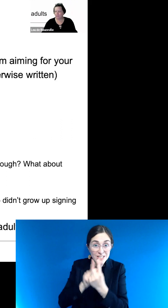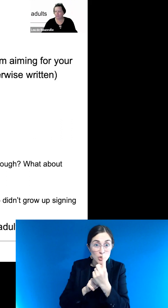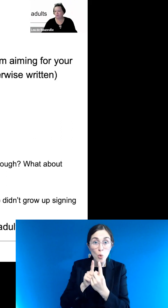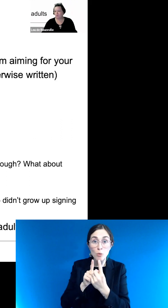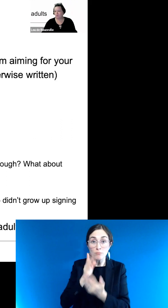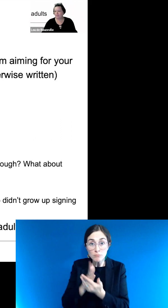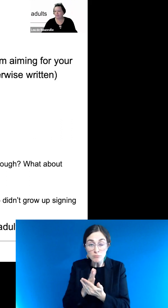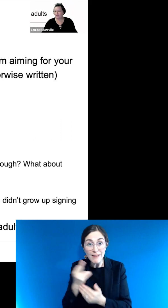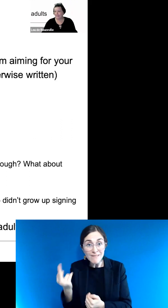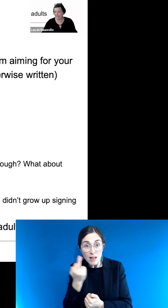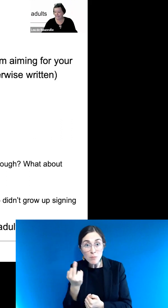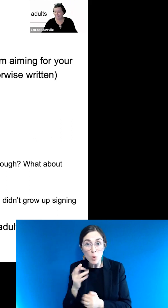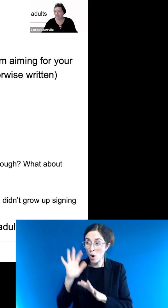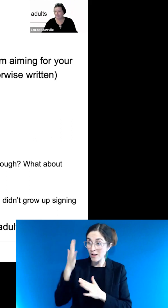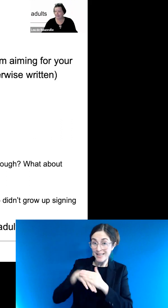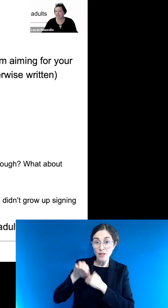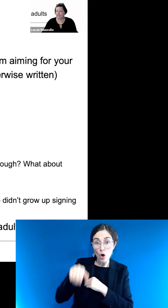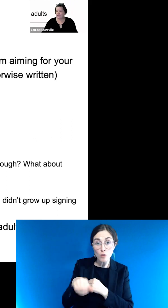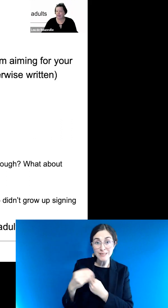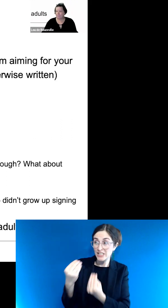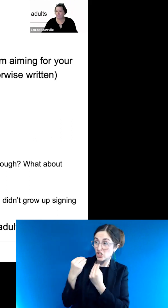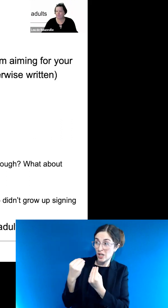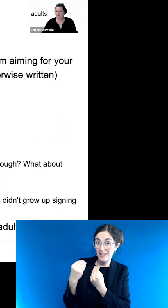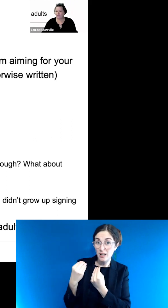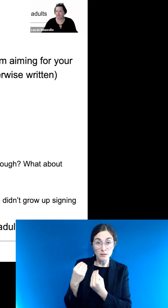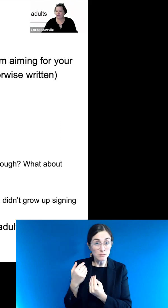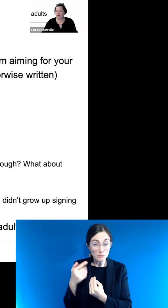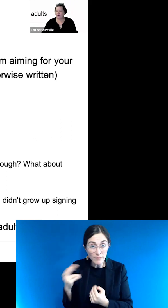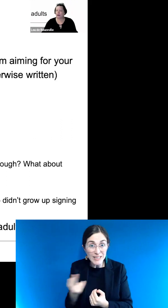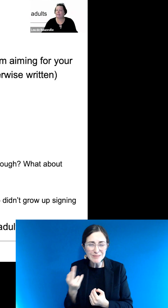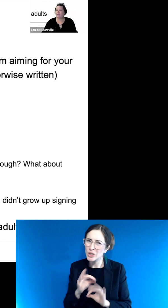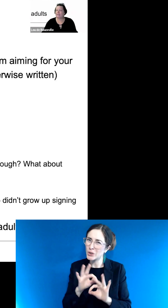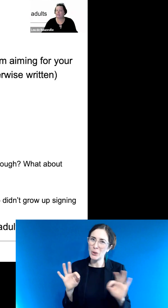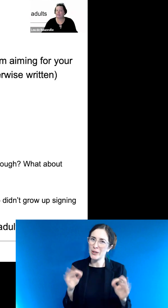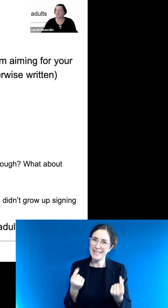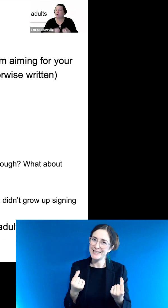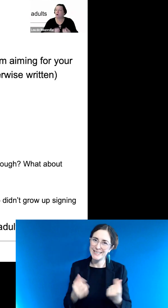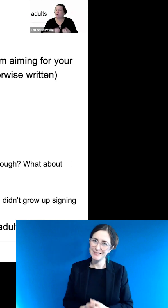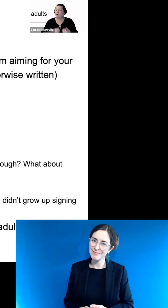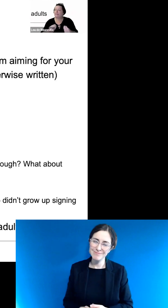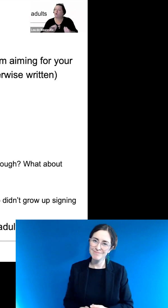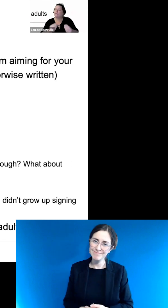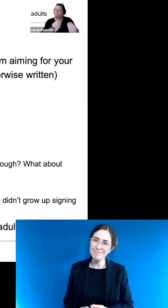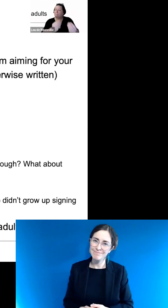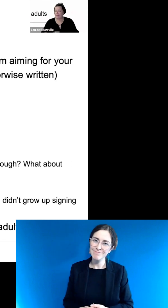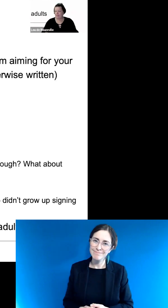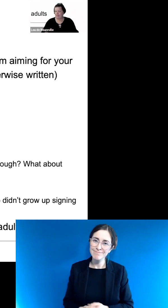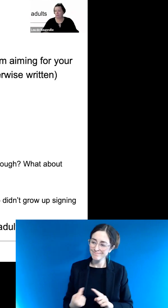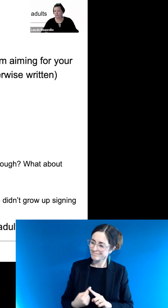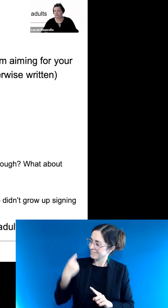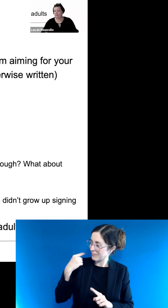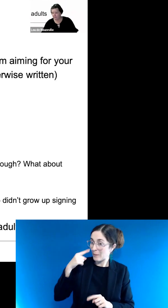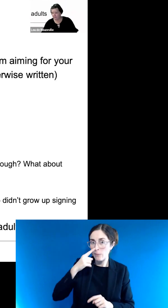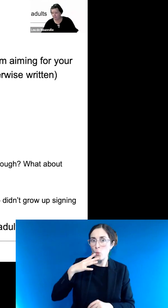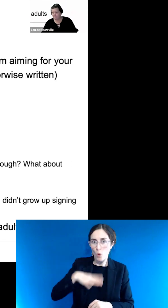home teacher is not always easy. Like it is, there is a greater need. There has obviously always been that